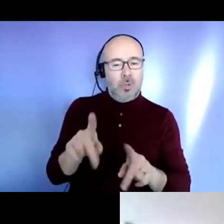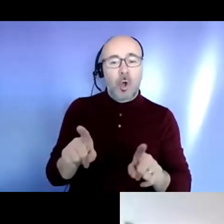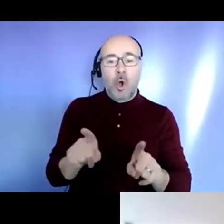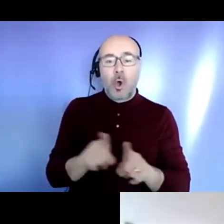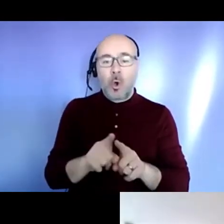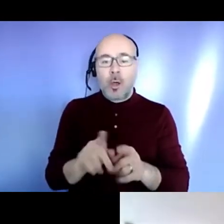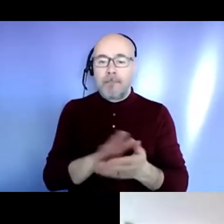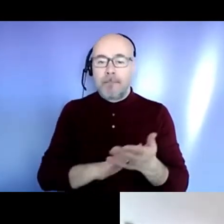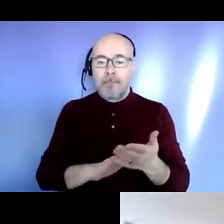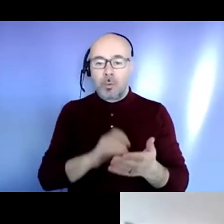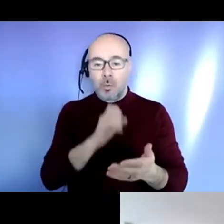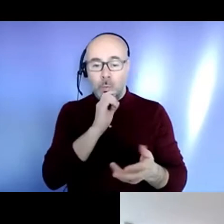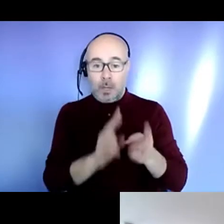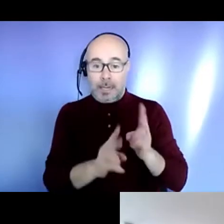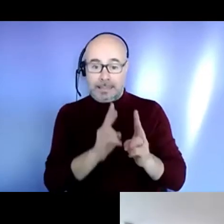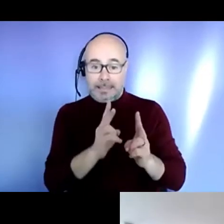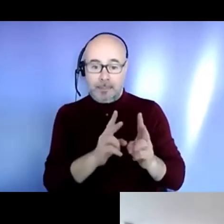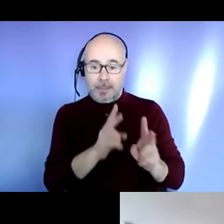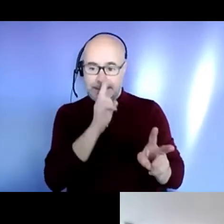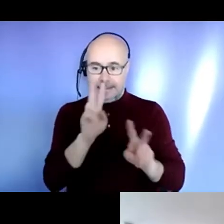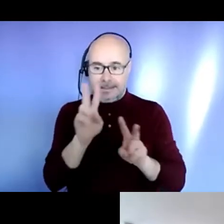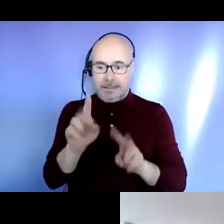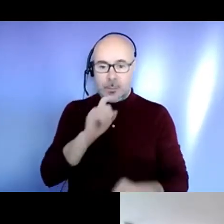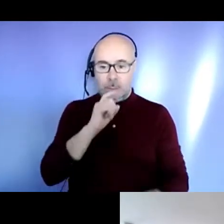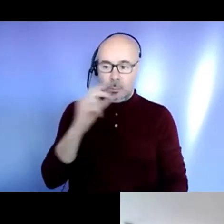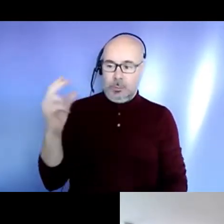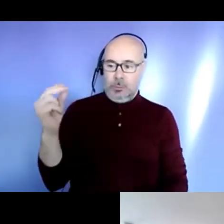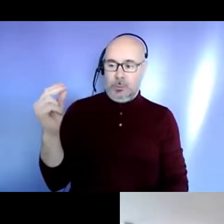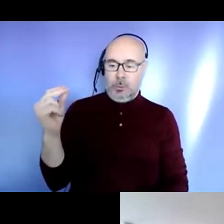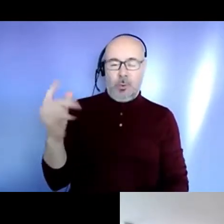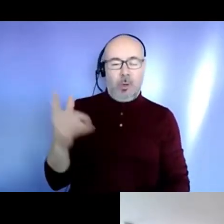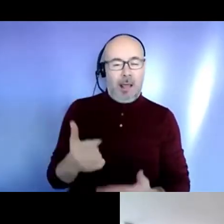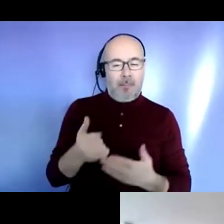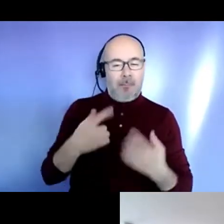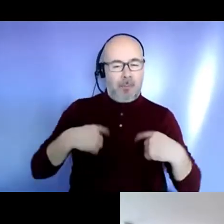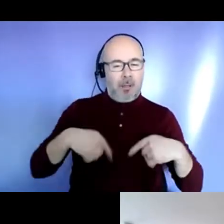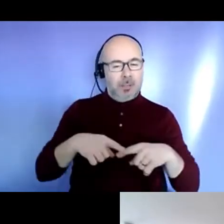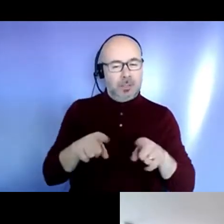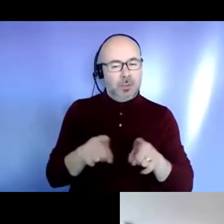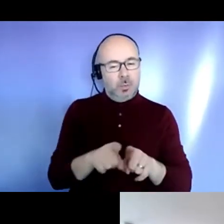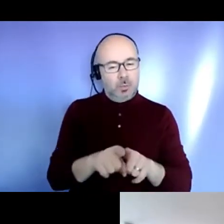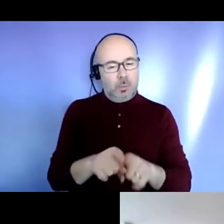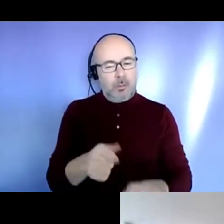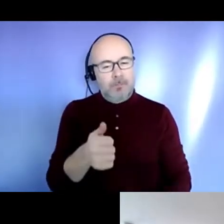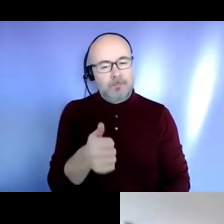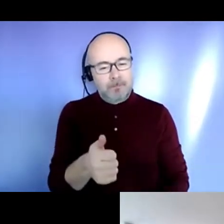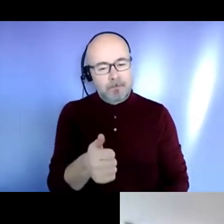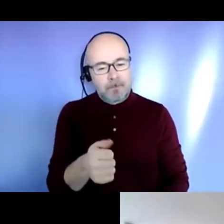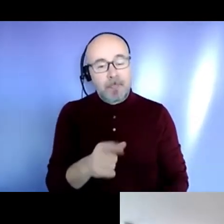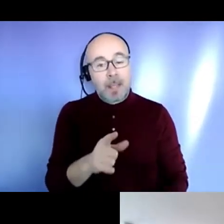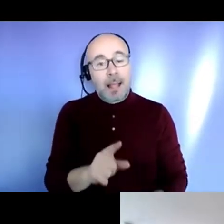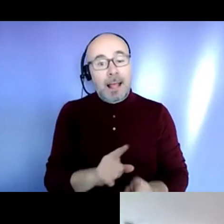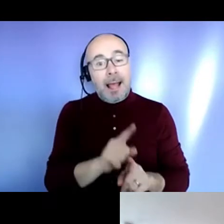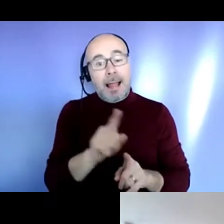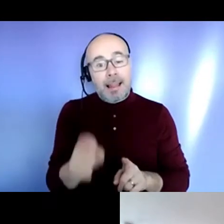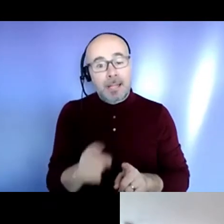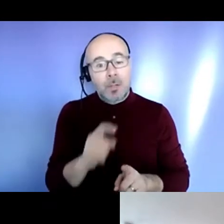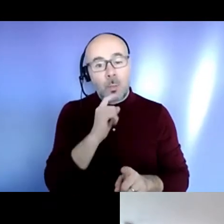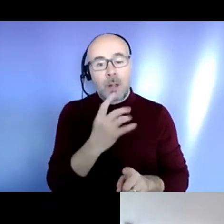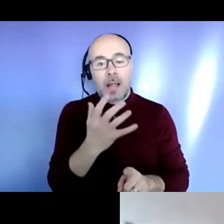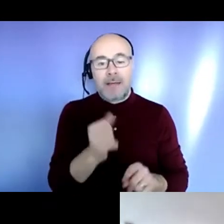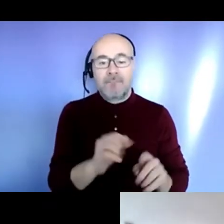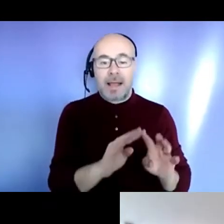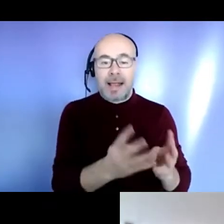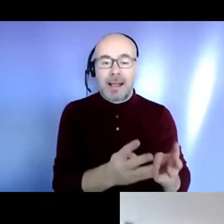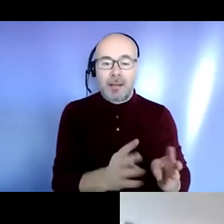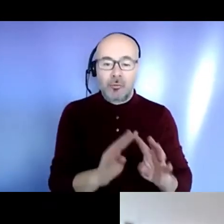helps if they can see the speaker. Also though, when we move into our small discussion groups later on, it really is useful if you have your camera